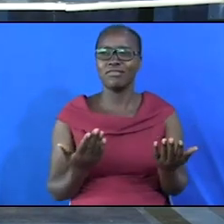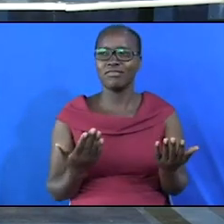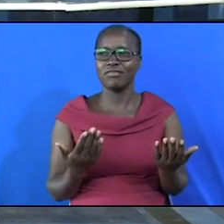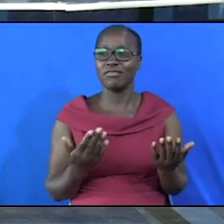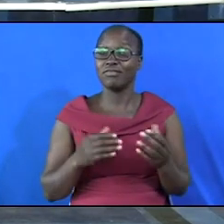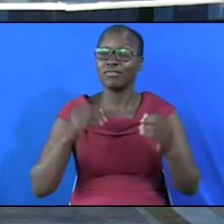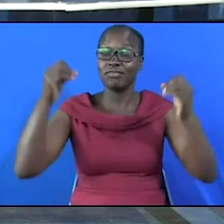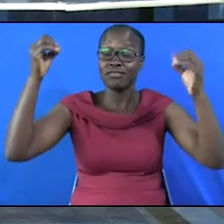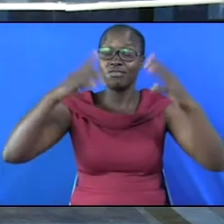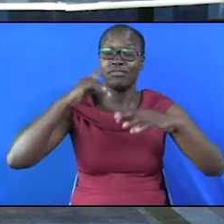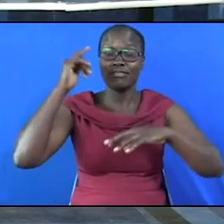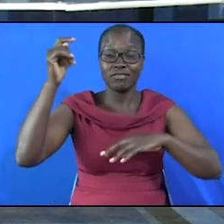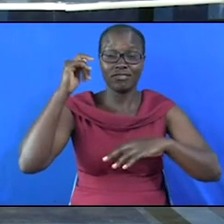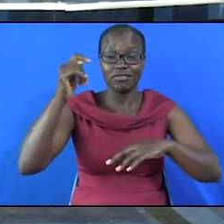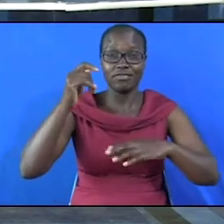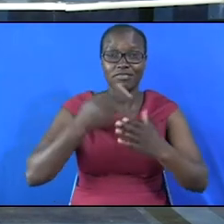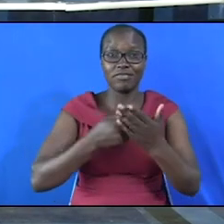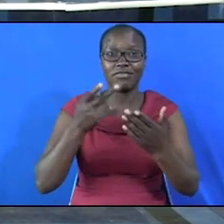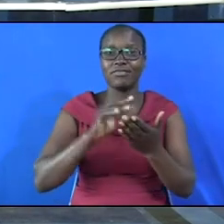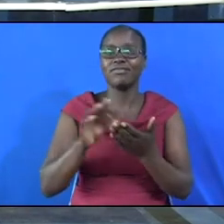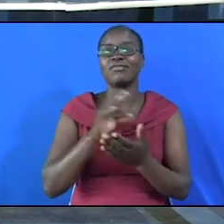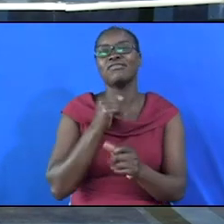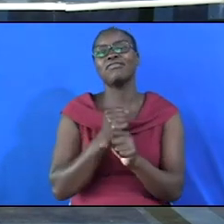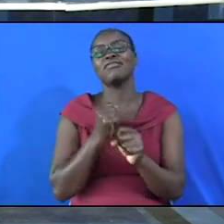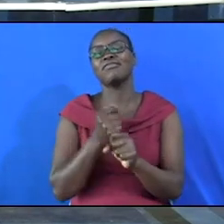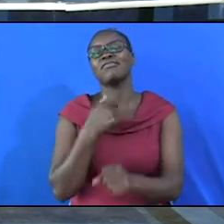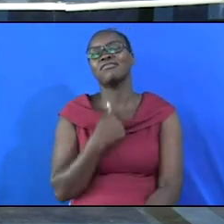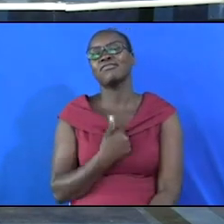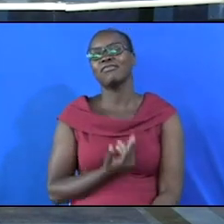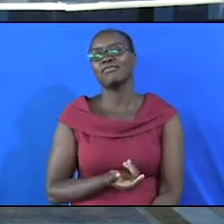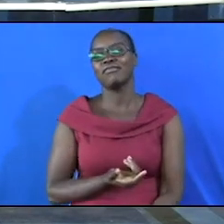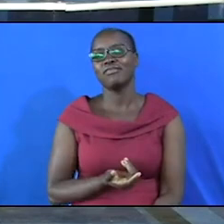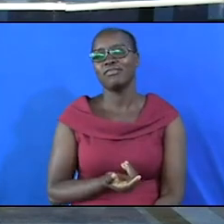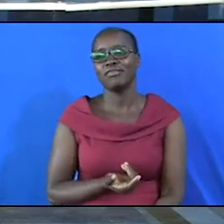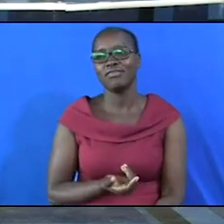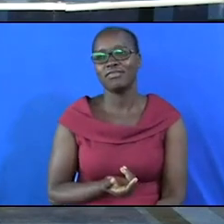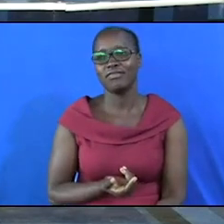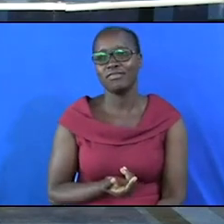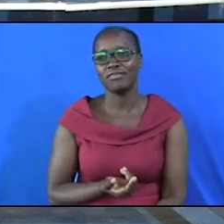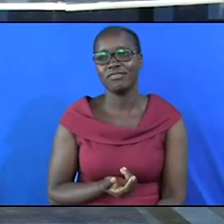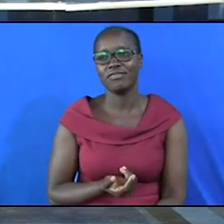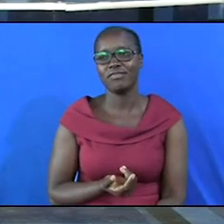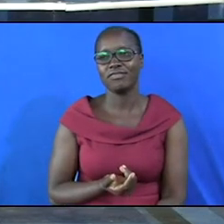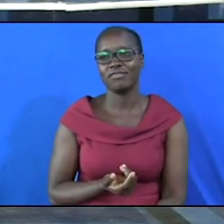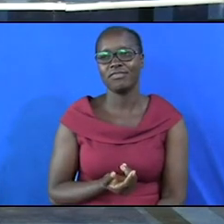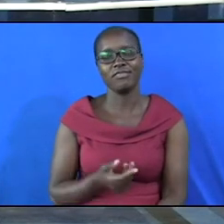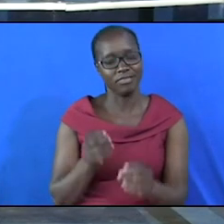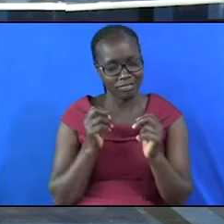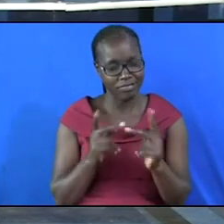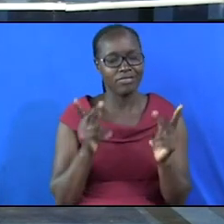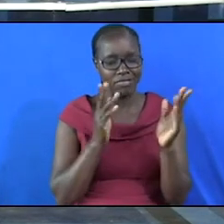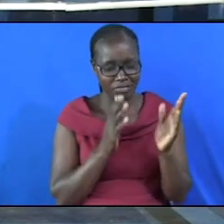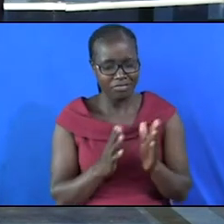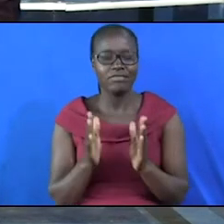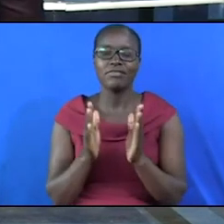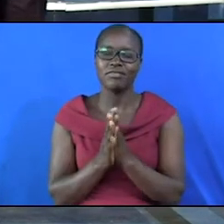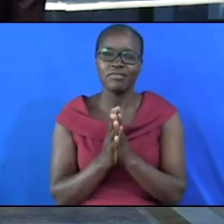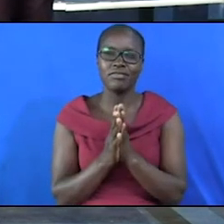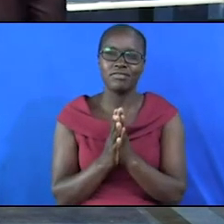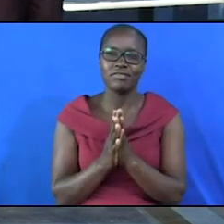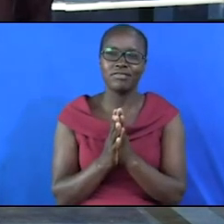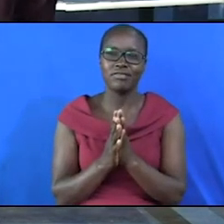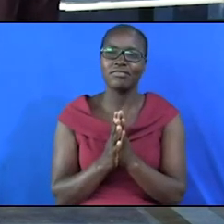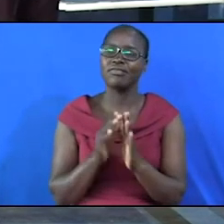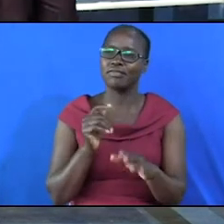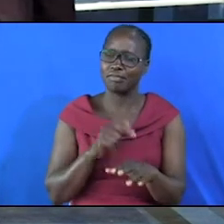clear testimony that the Holy Spirit was working. Are we together, church? And I'm trying to say, my friend,